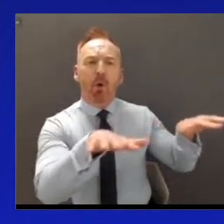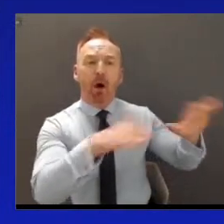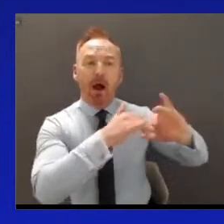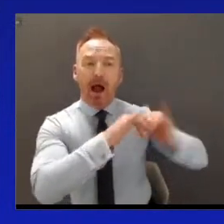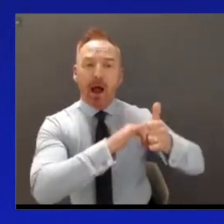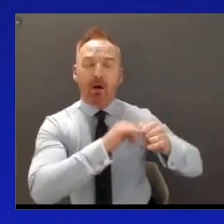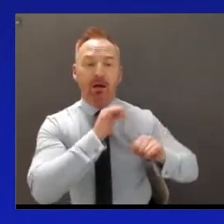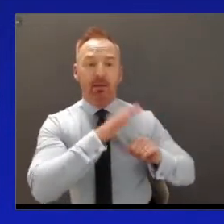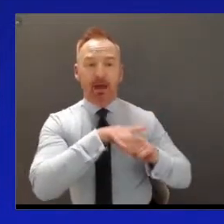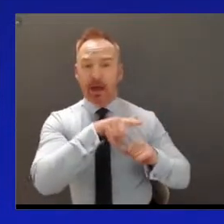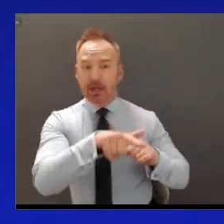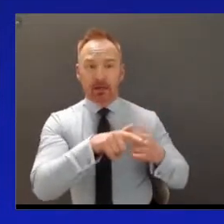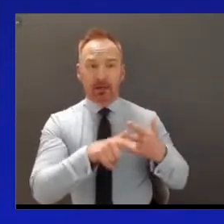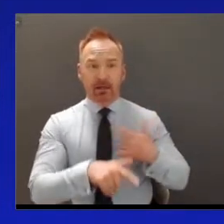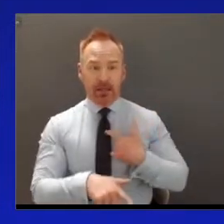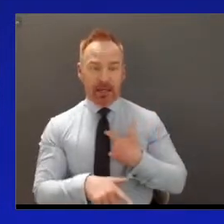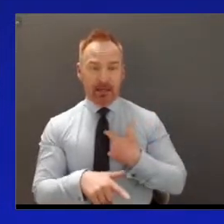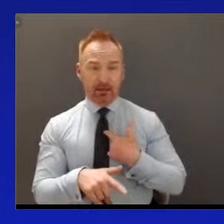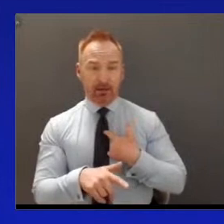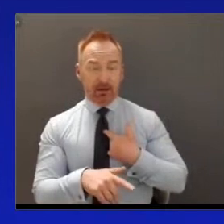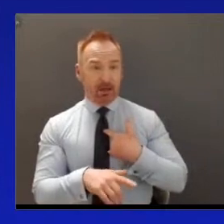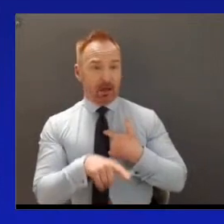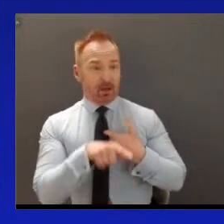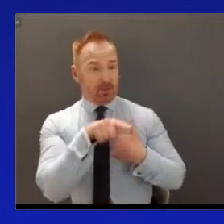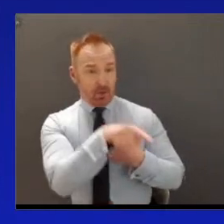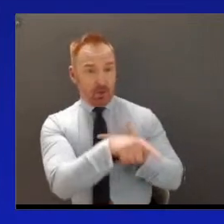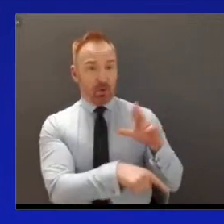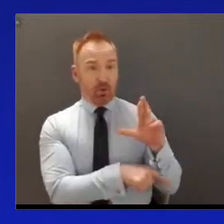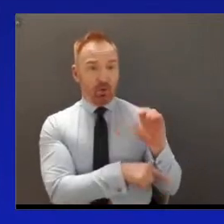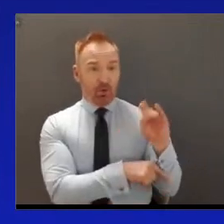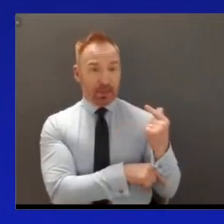rooming houses? All rooming houses are not equal either. Some of them are